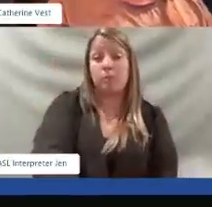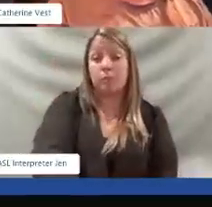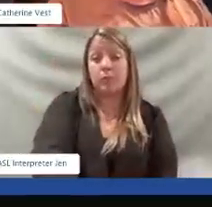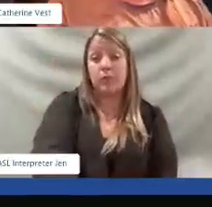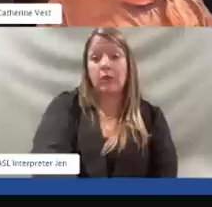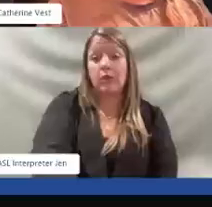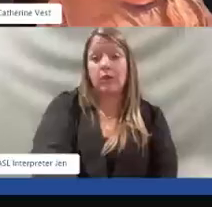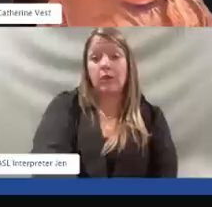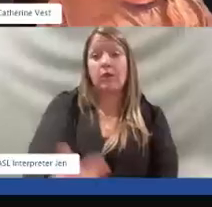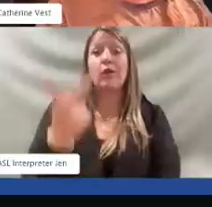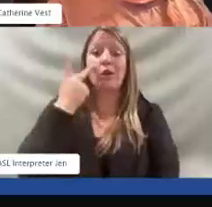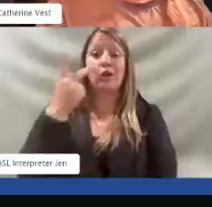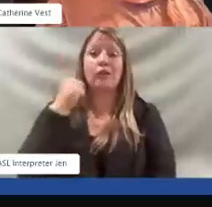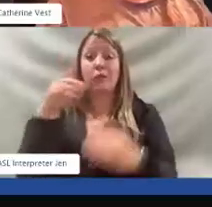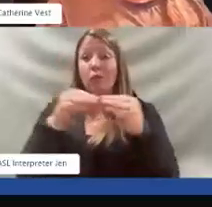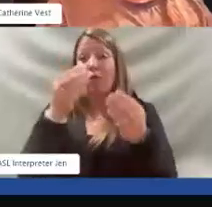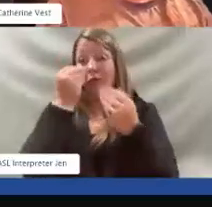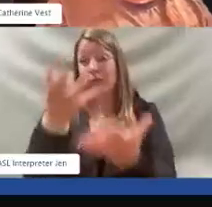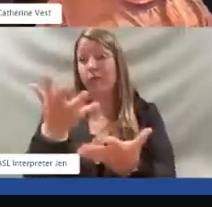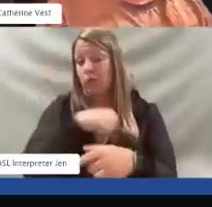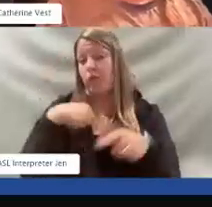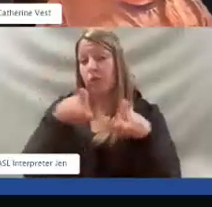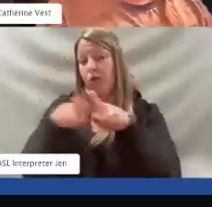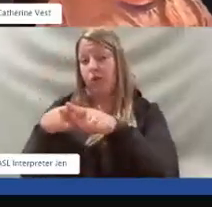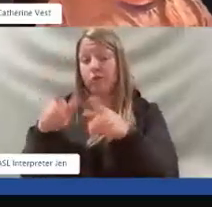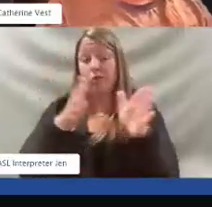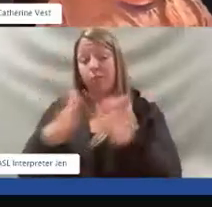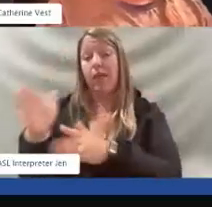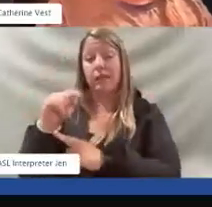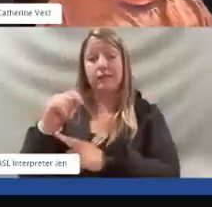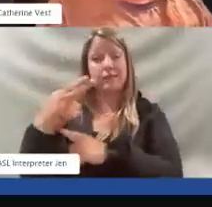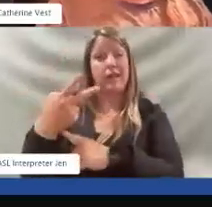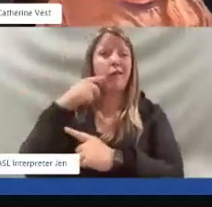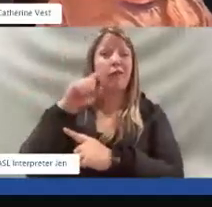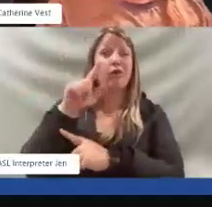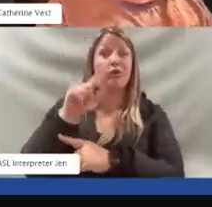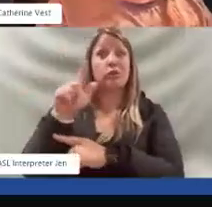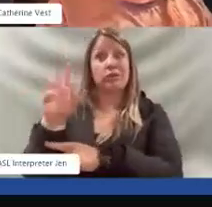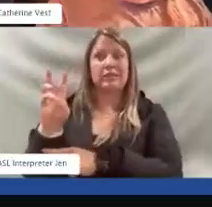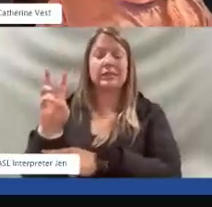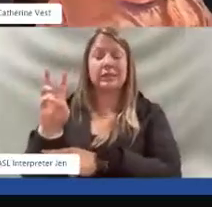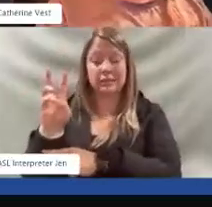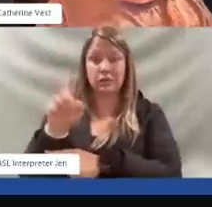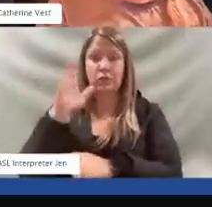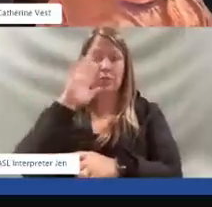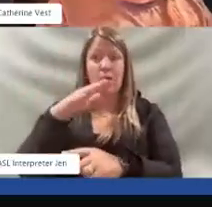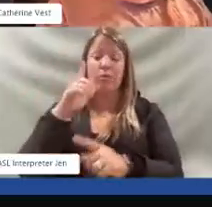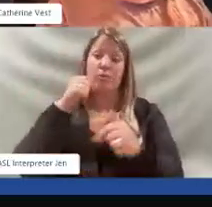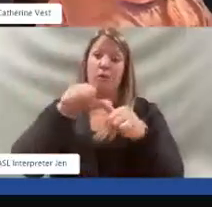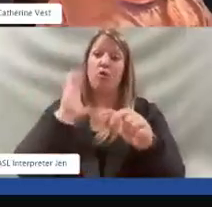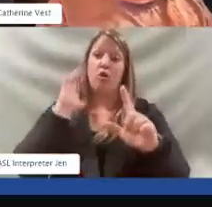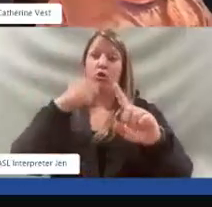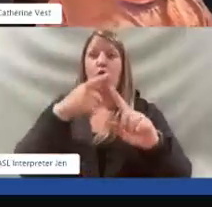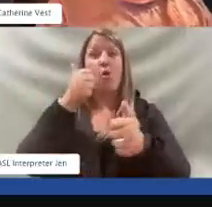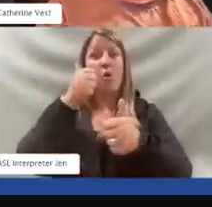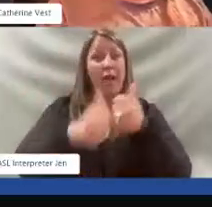more information. And then we're also in the process of planning our town halls for 2026. If you remember, the goal in the spill is to do